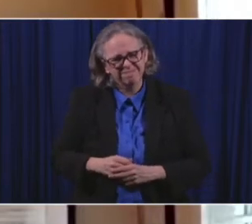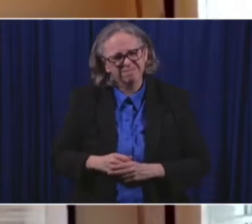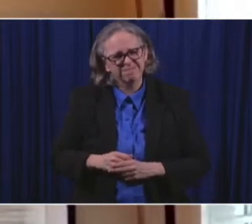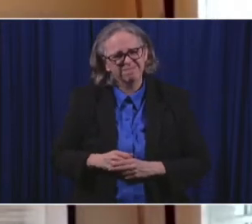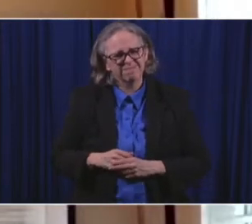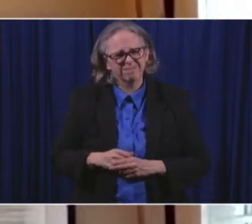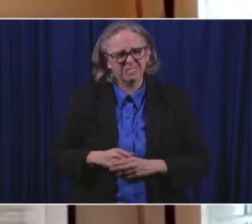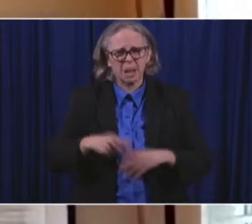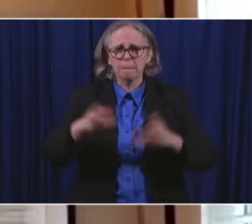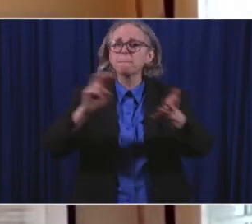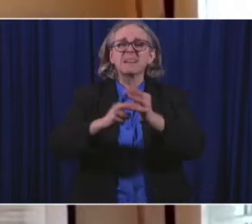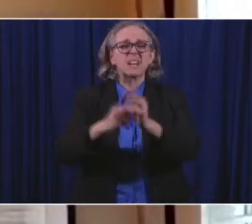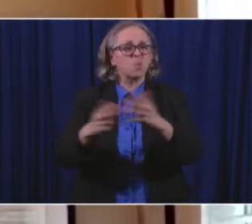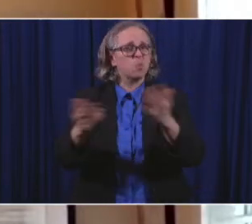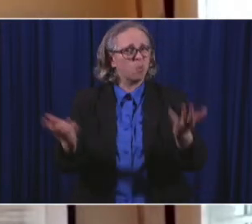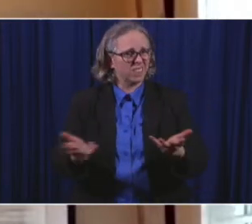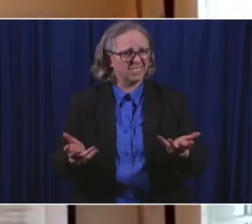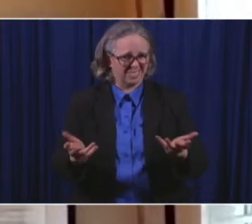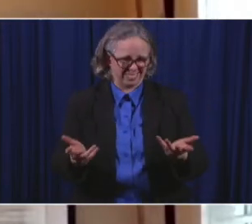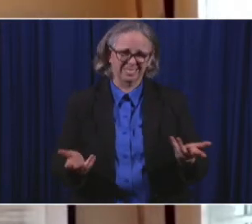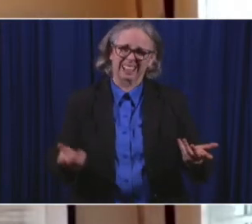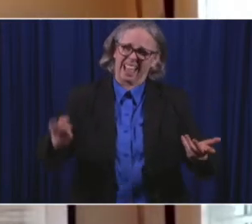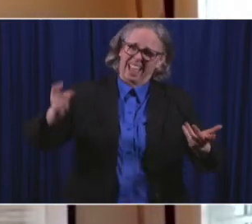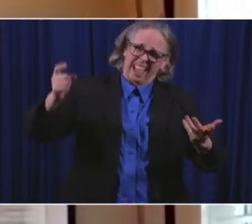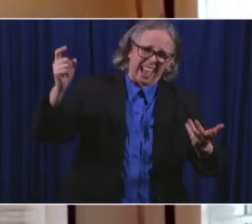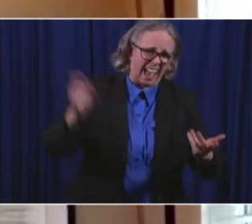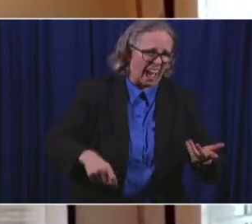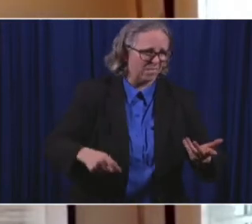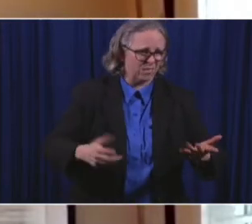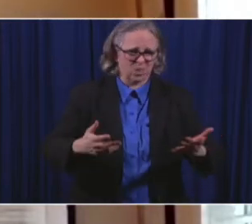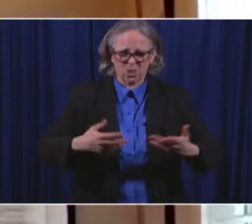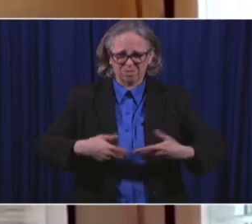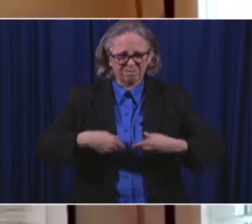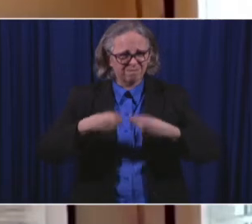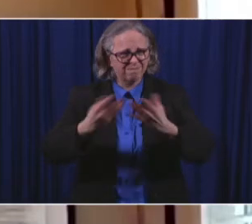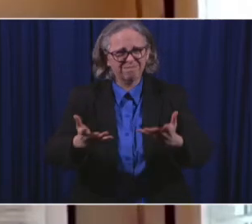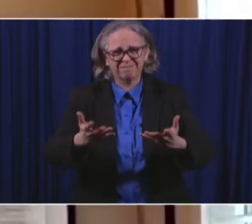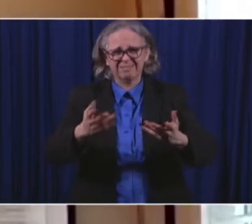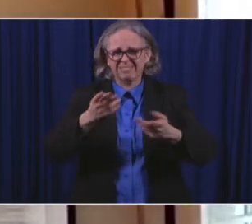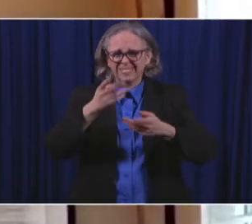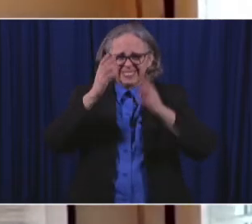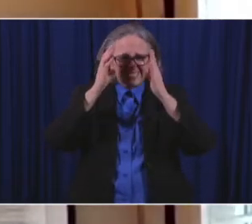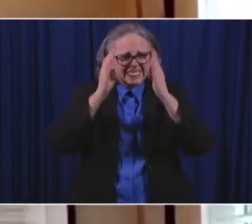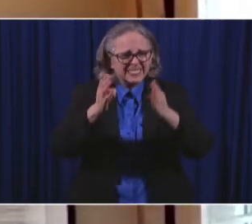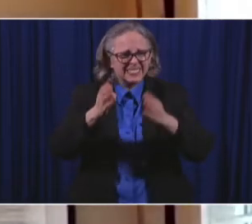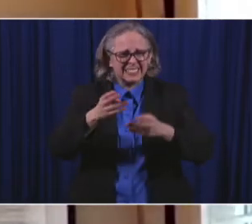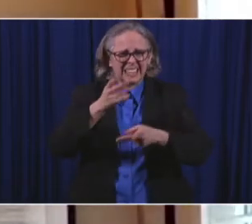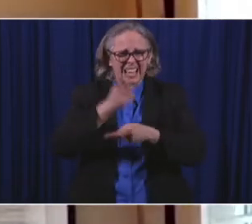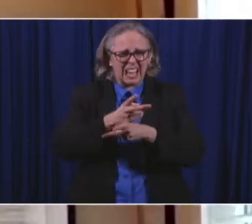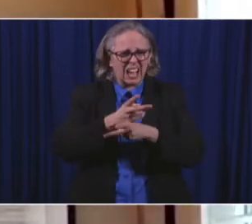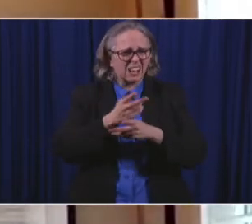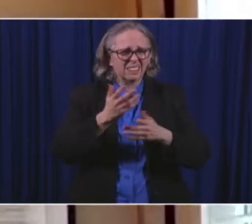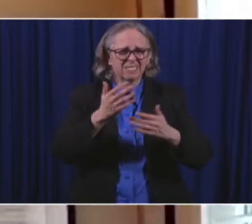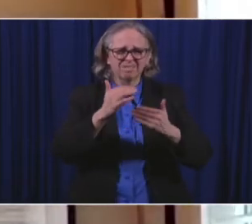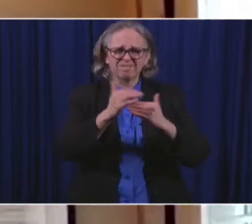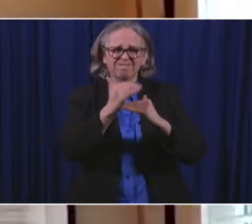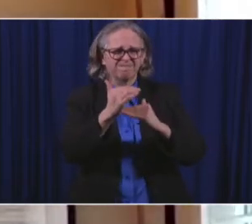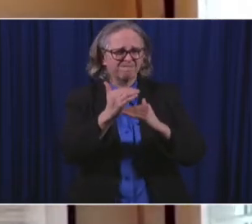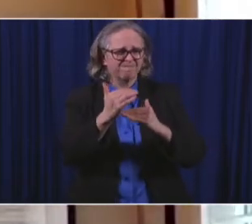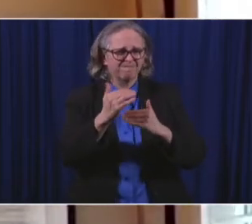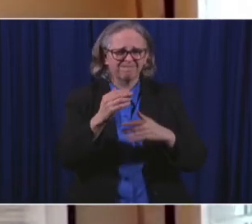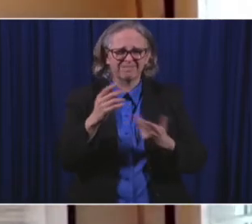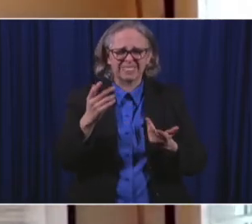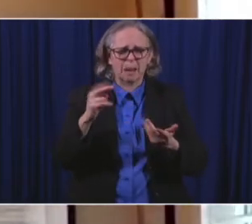us to provide care in settings where, we have to move to much more limited privacy in